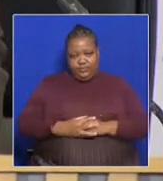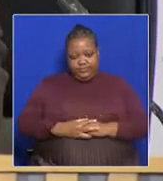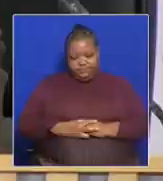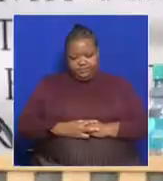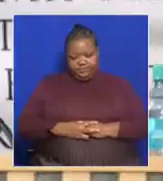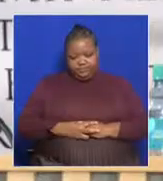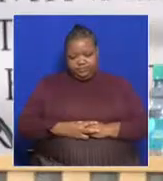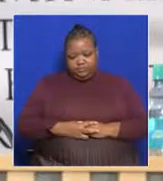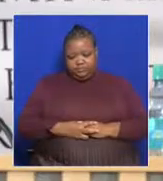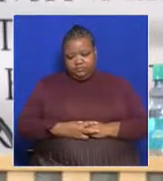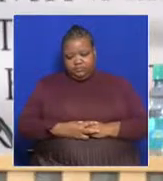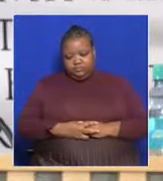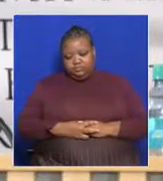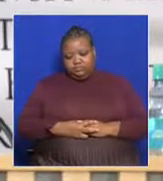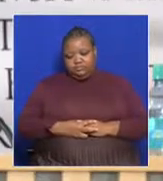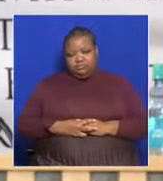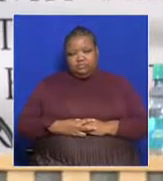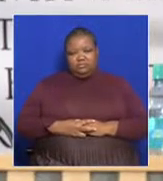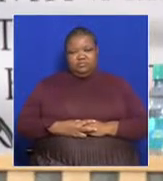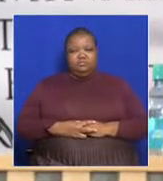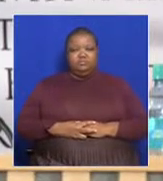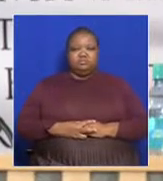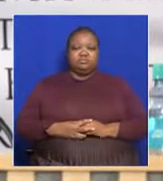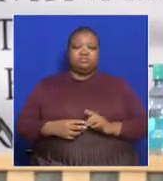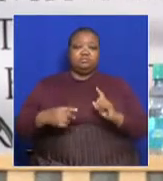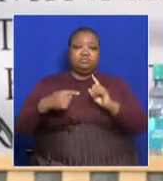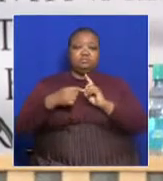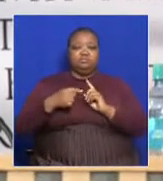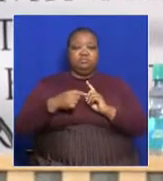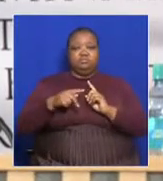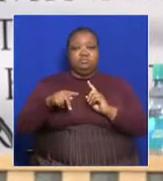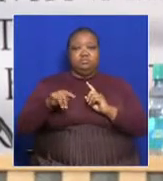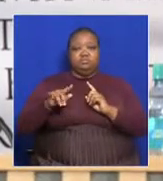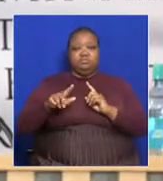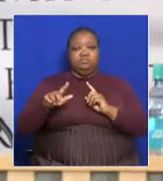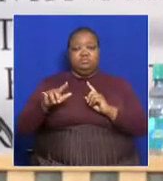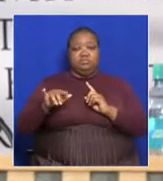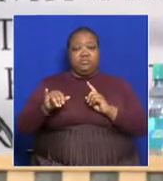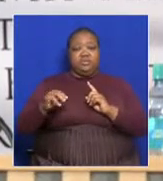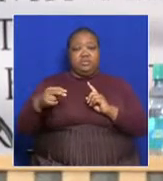That's Miss Pillay's second